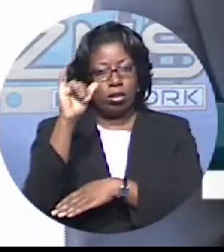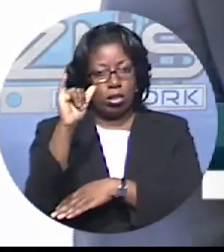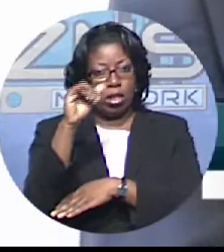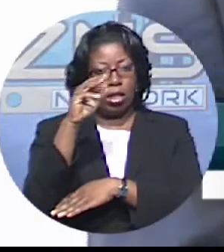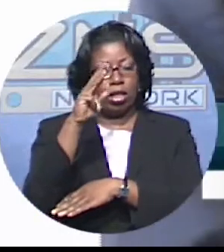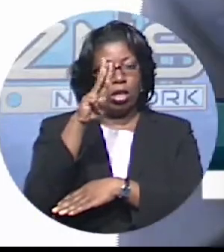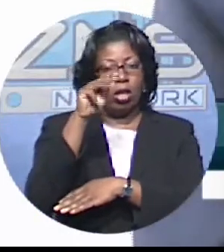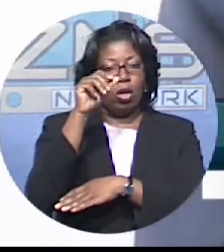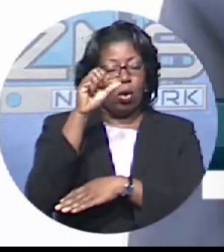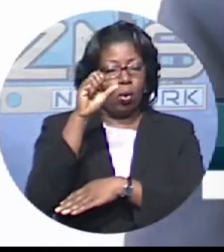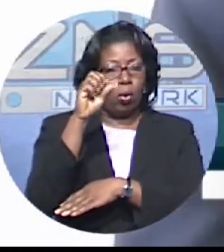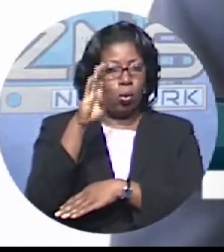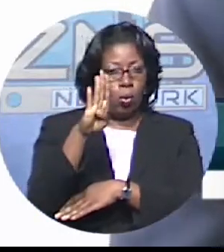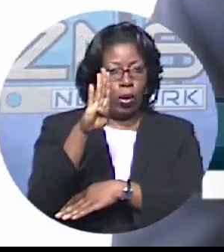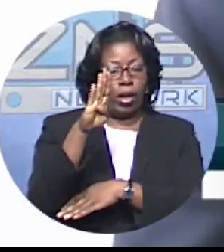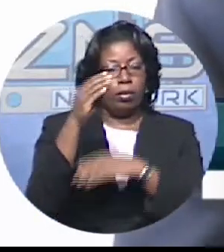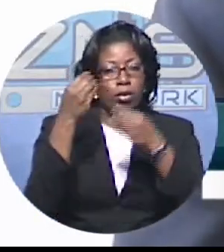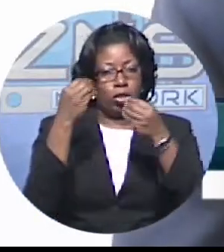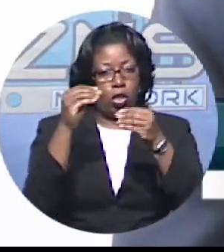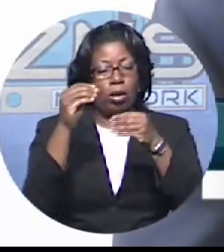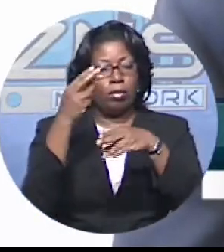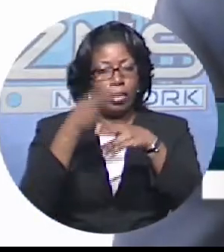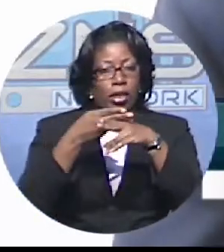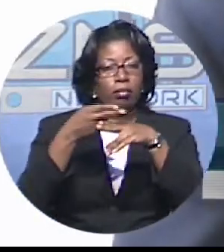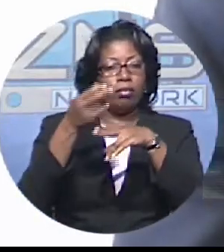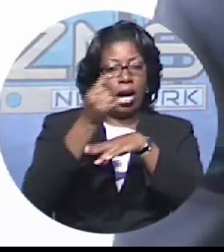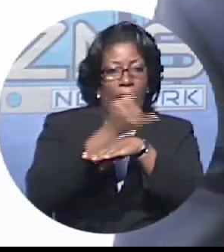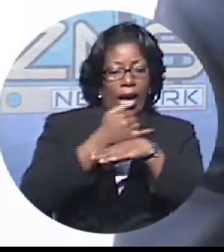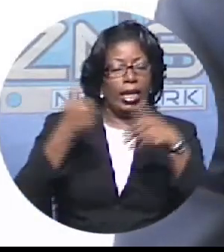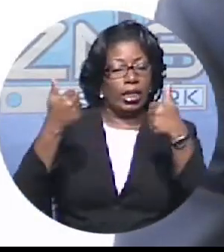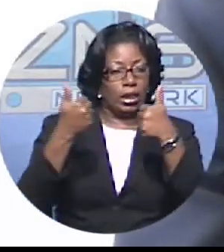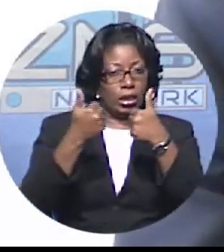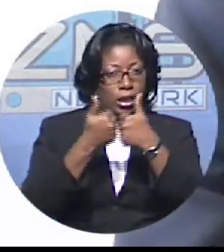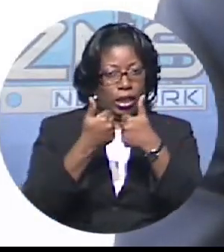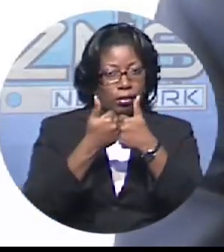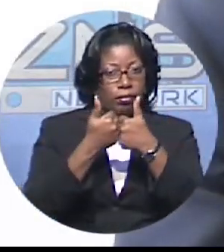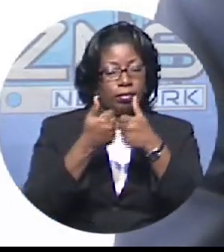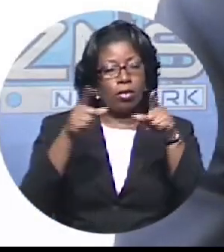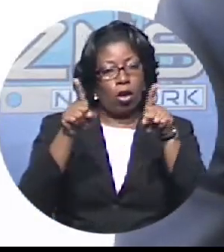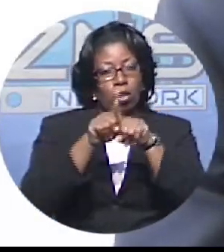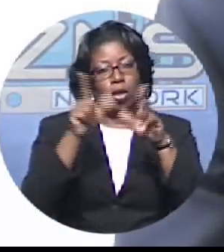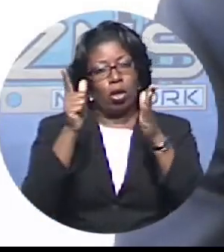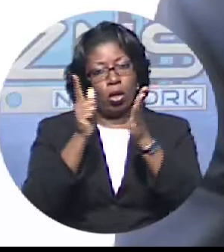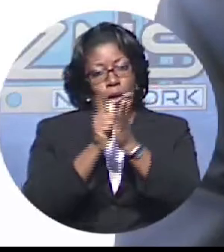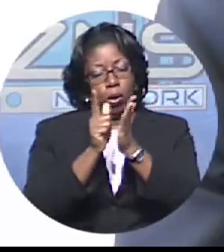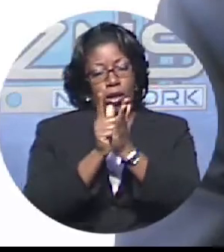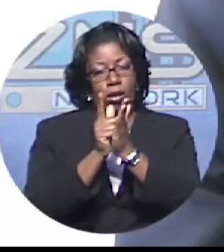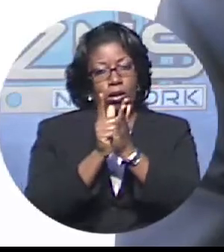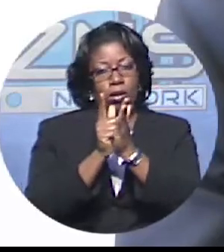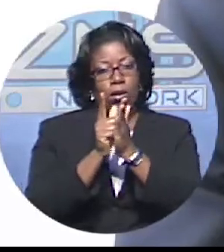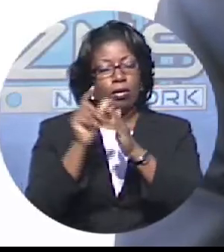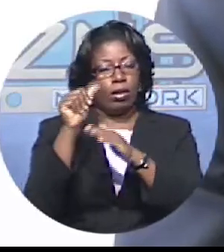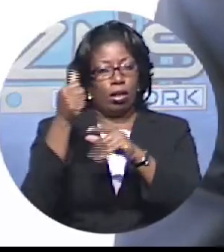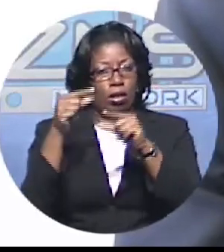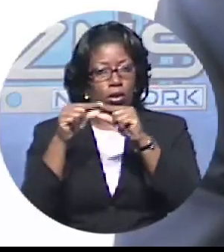better known as the Island Game. I'm instructed by the FML group of companies.